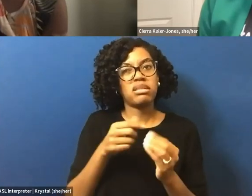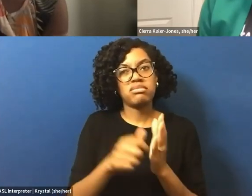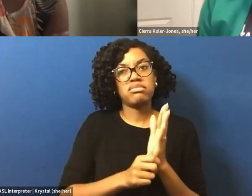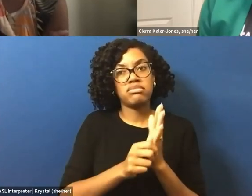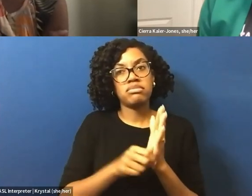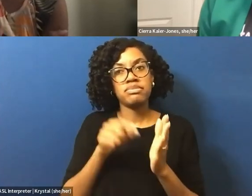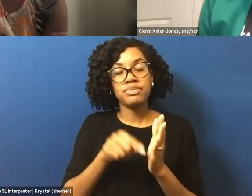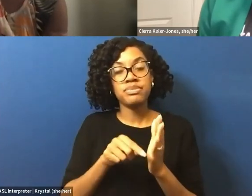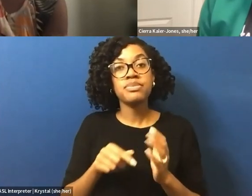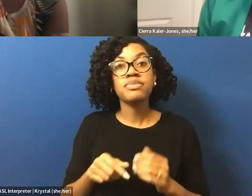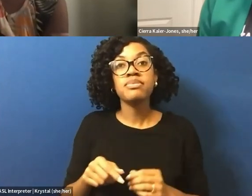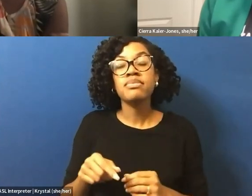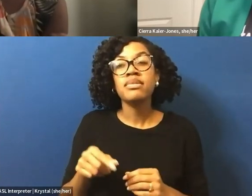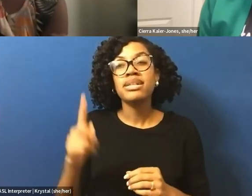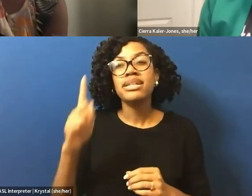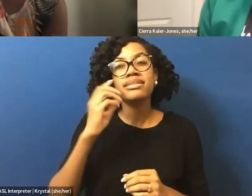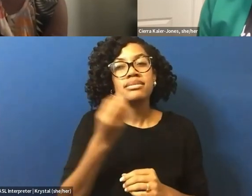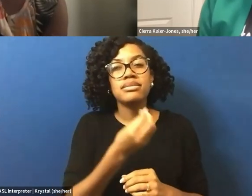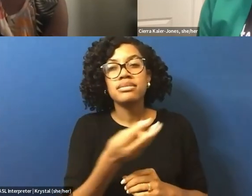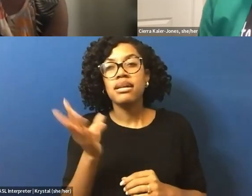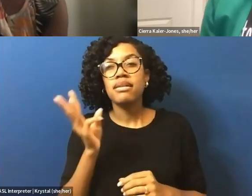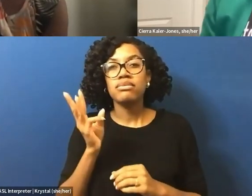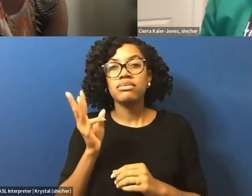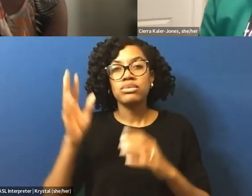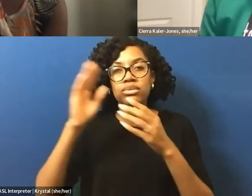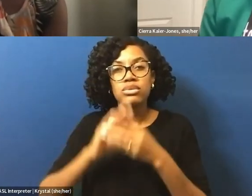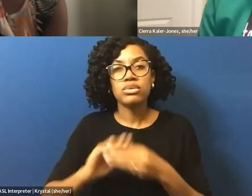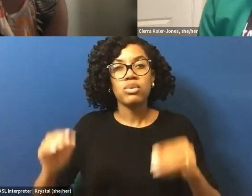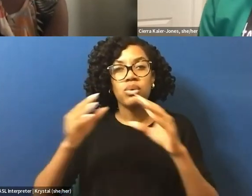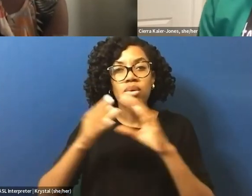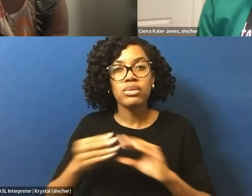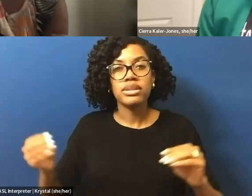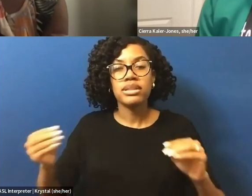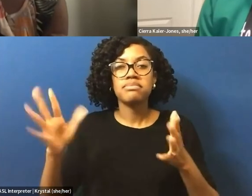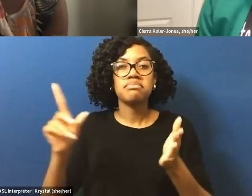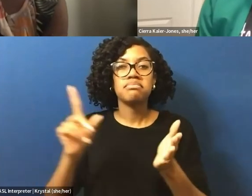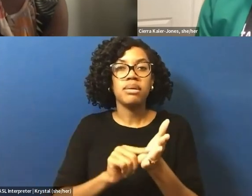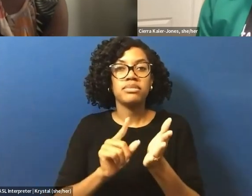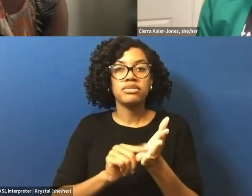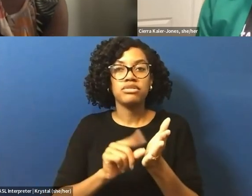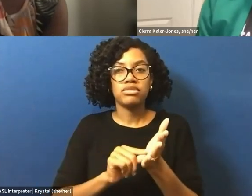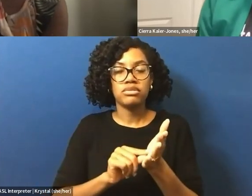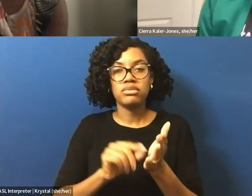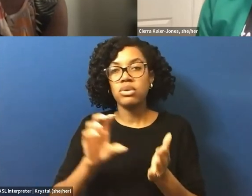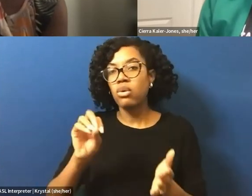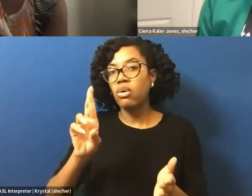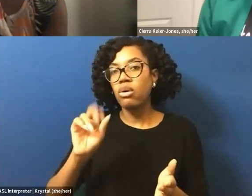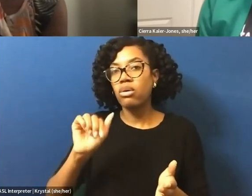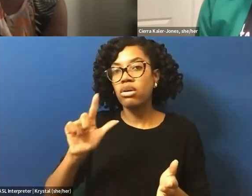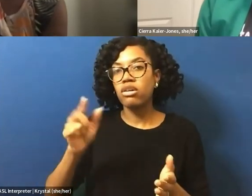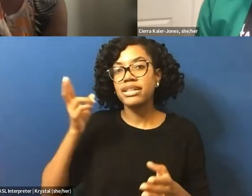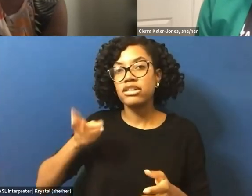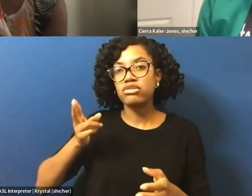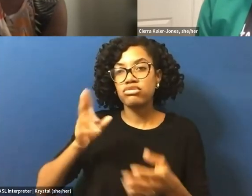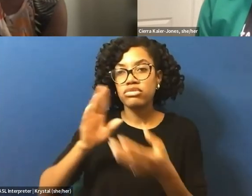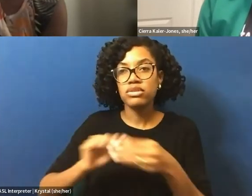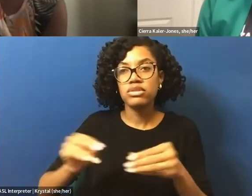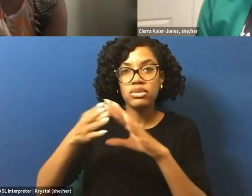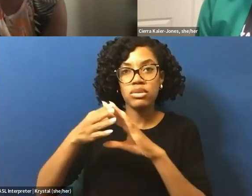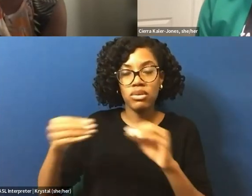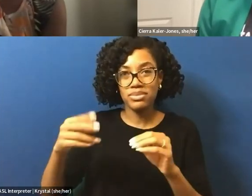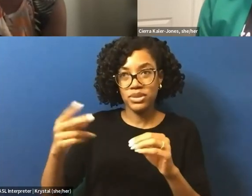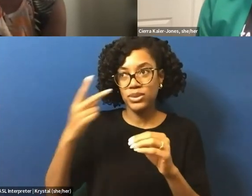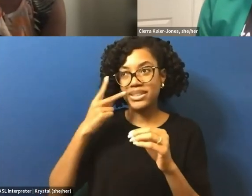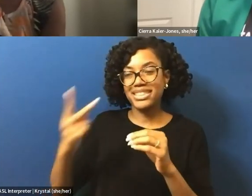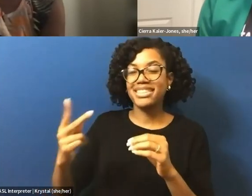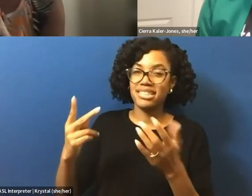are several oral histories that have been published of hers. And the oral histories are where you really get a sense of these gender